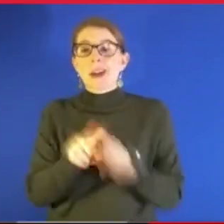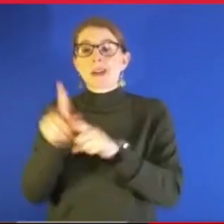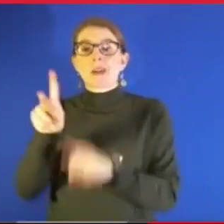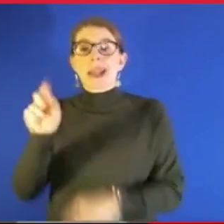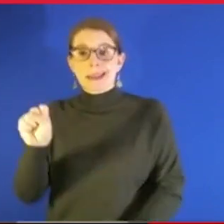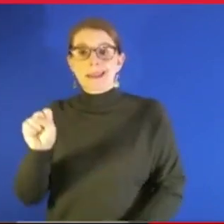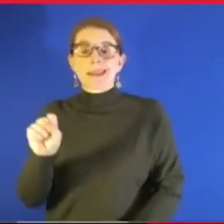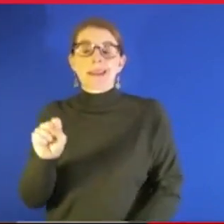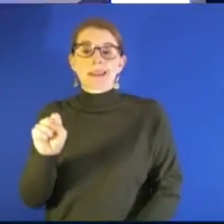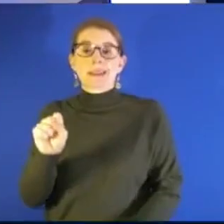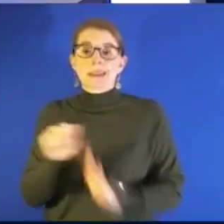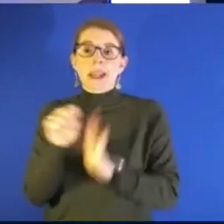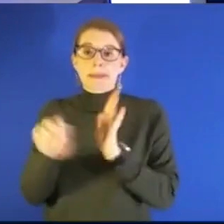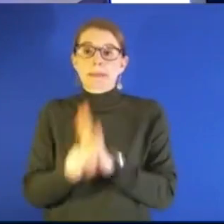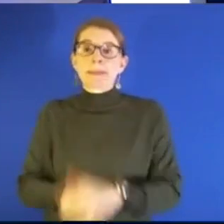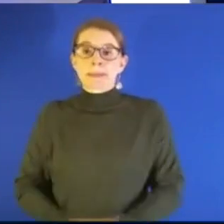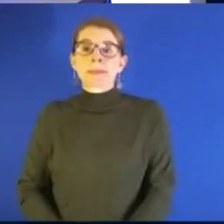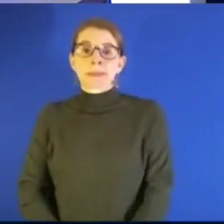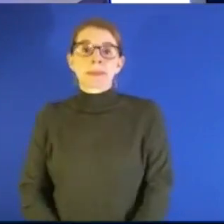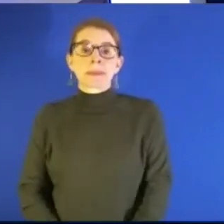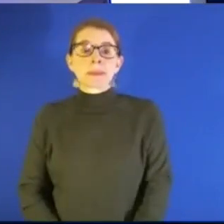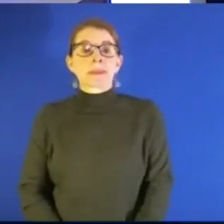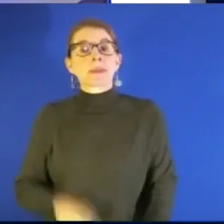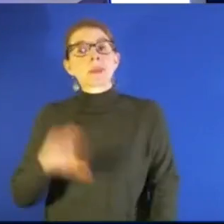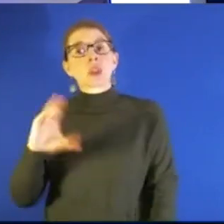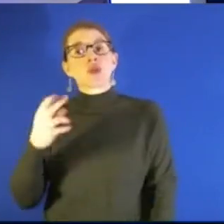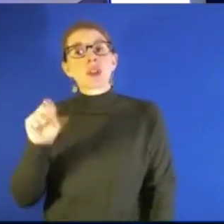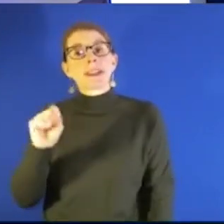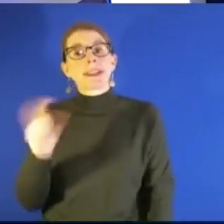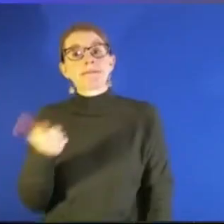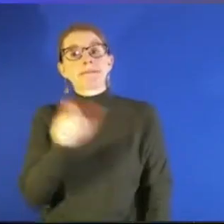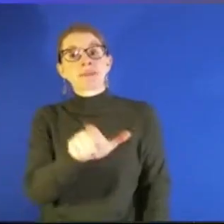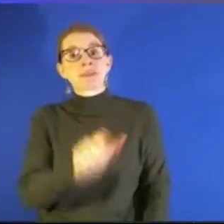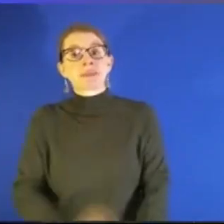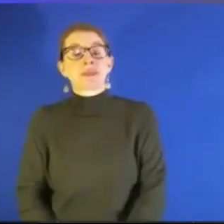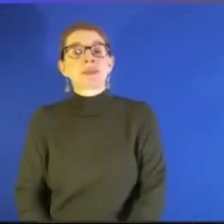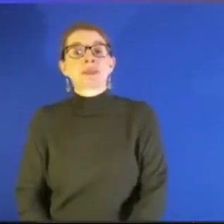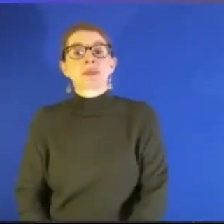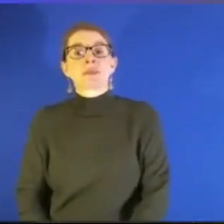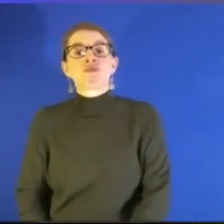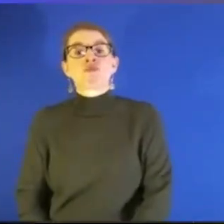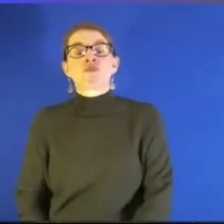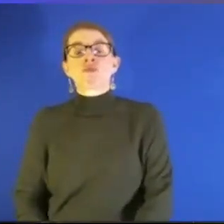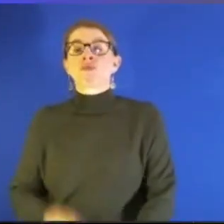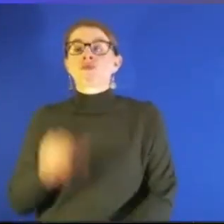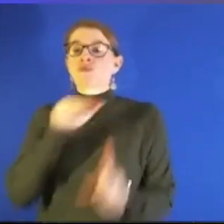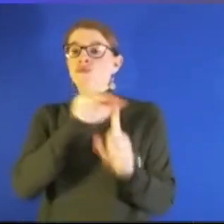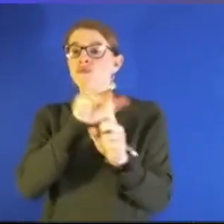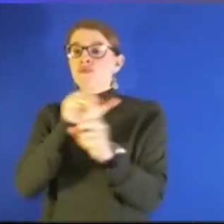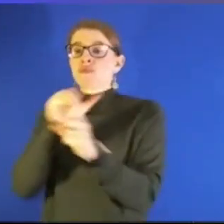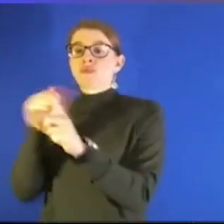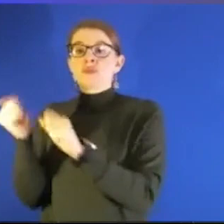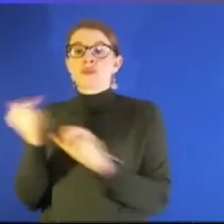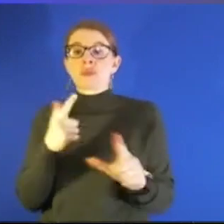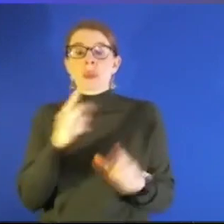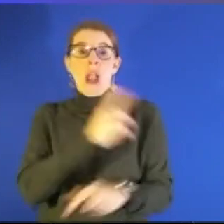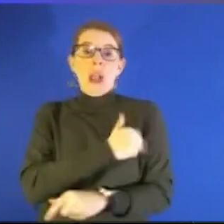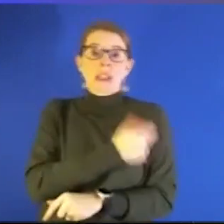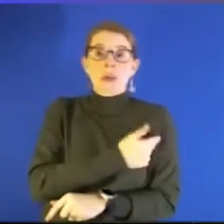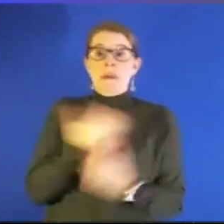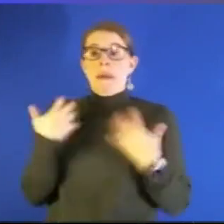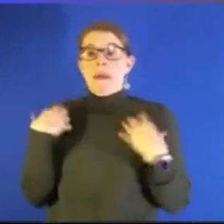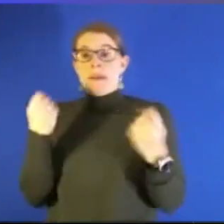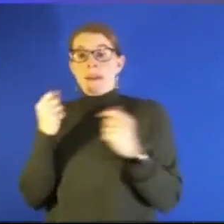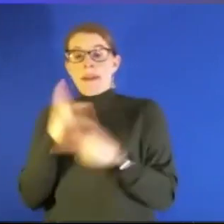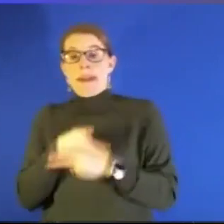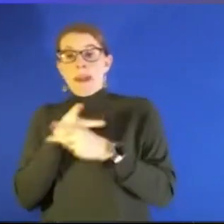well. Chris Reardon. I just think I would remind everyone that hospitals and healthcare professionals